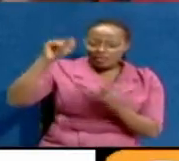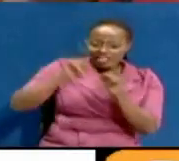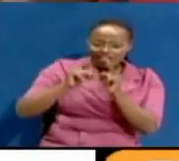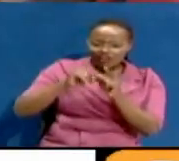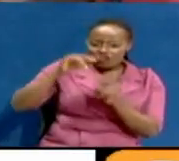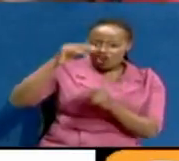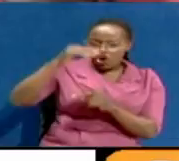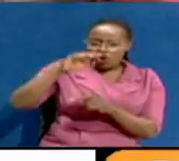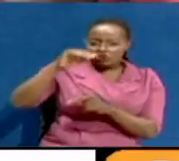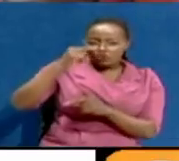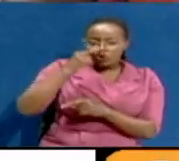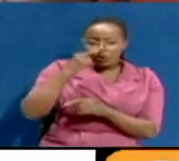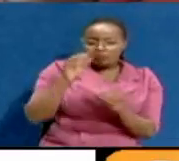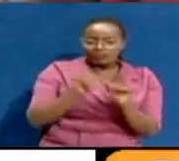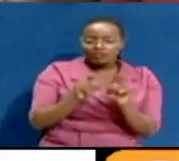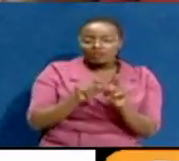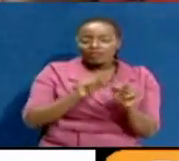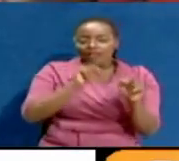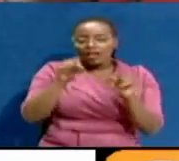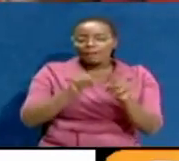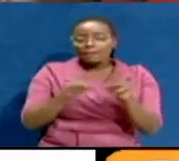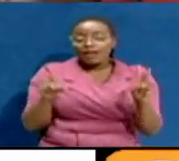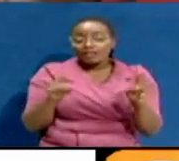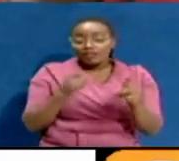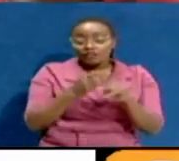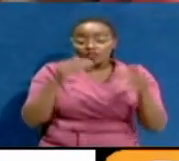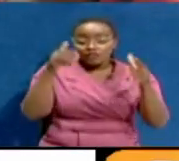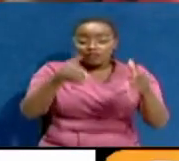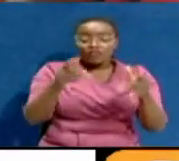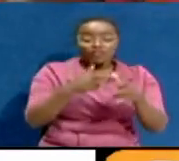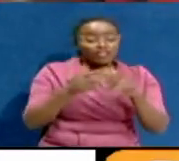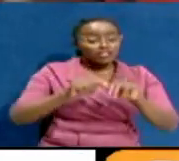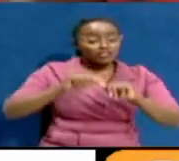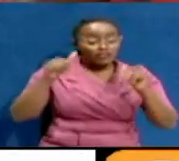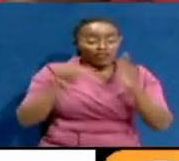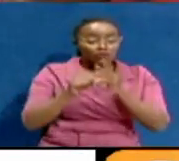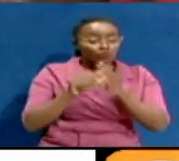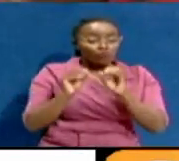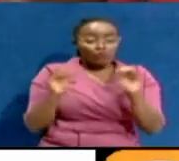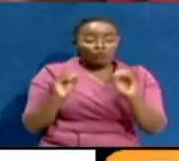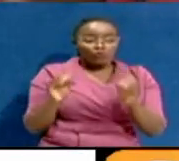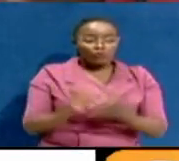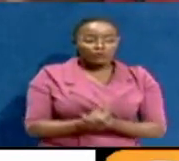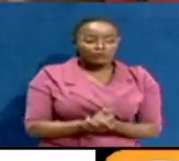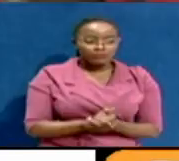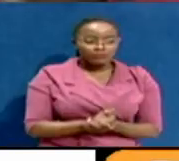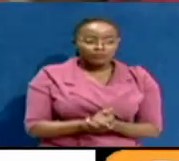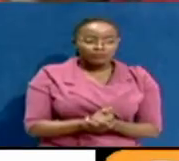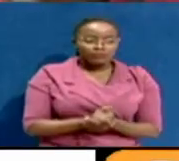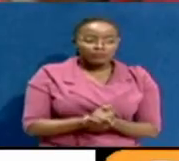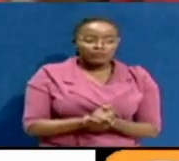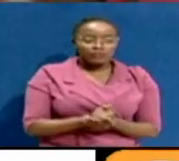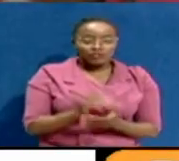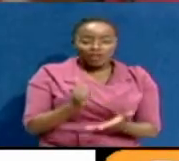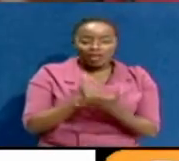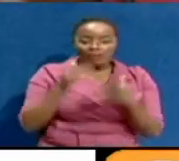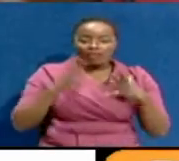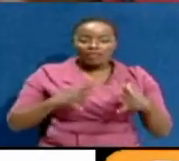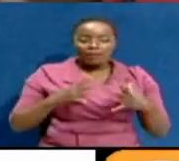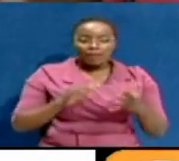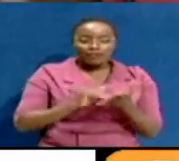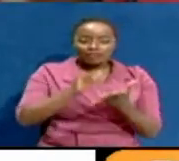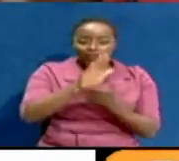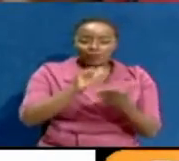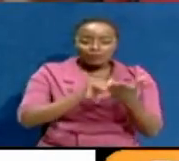Many people report that they're feeling some fever, but if available, then yes, those can be used. Okay, you're doing a lot of justice to all those forwards